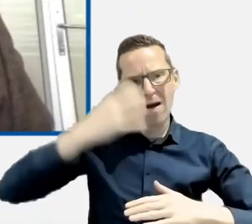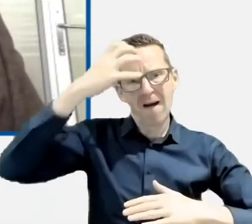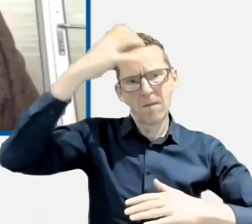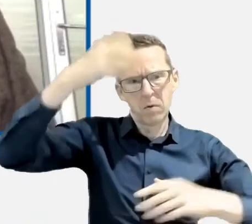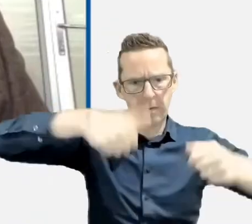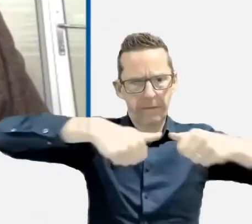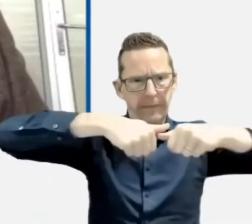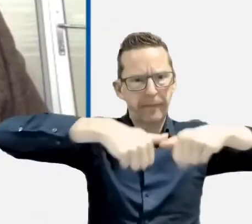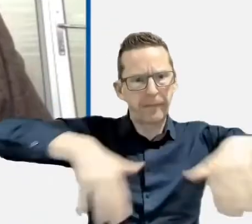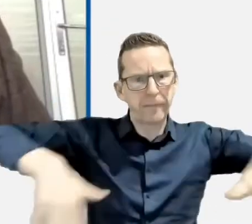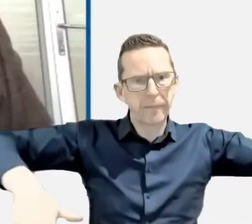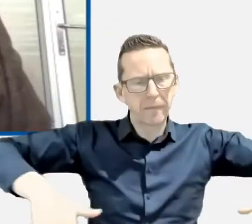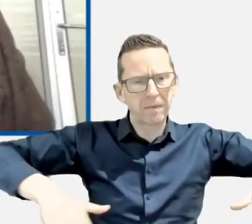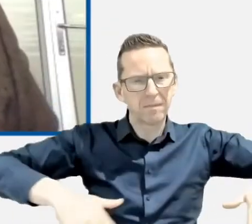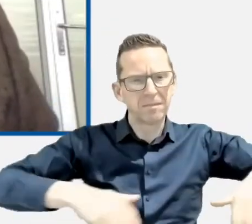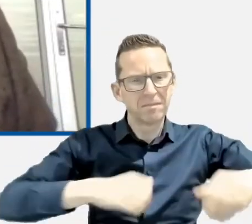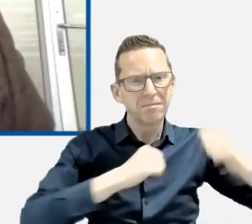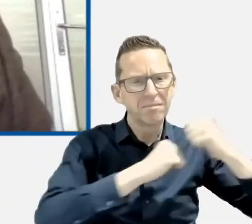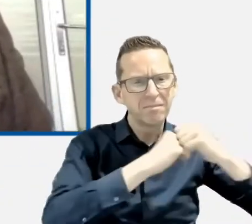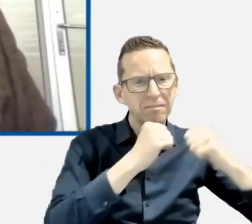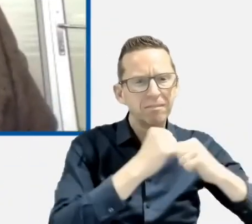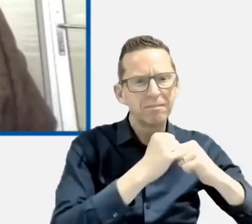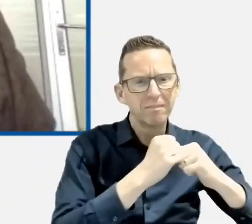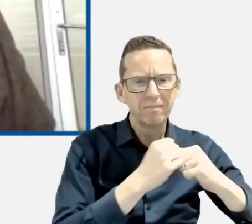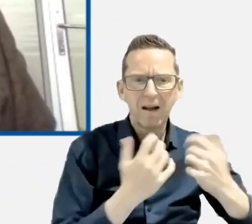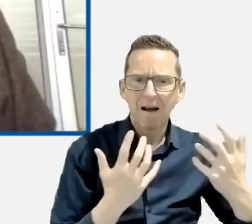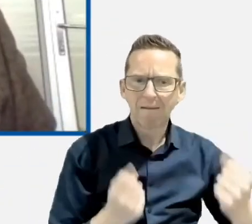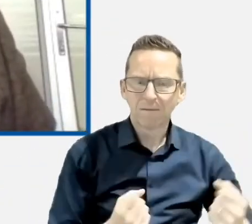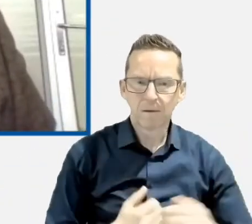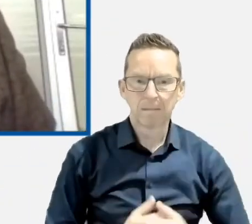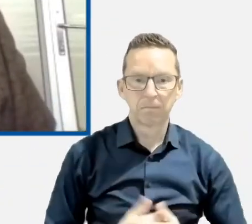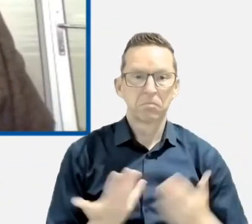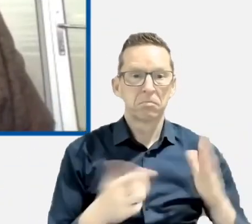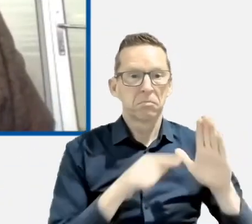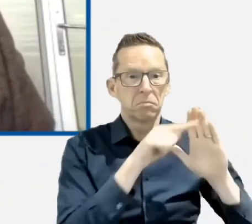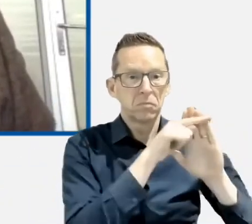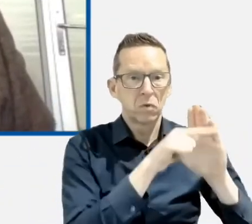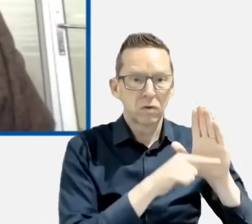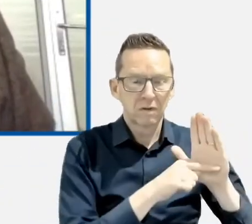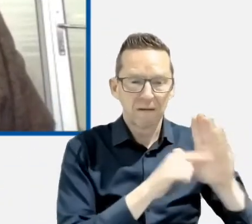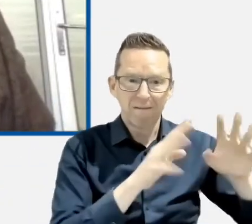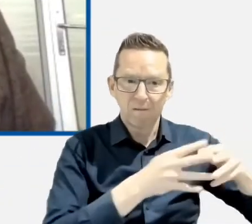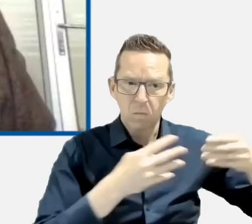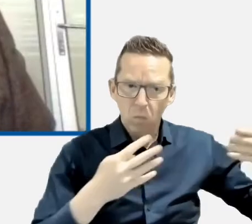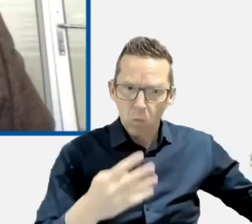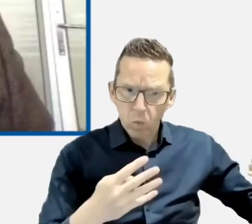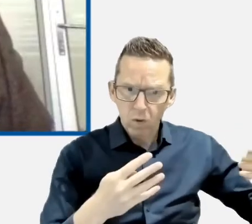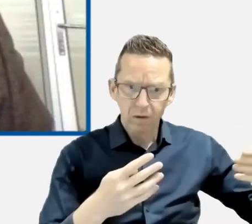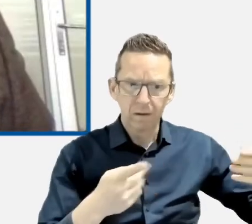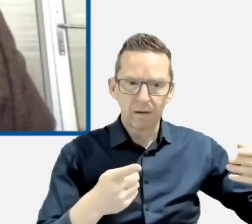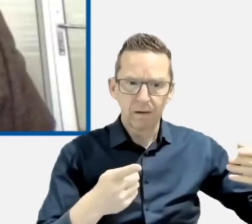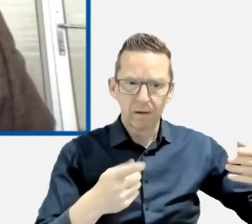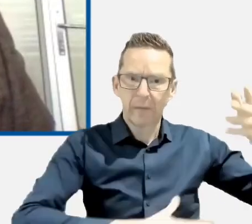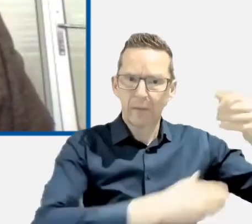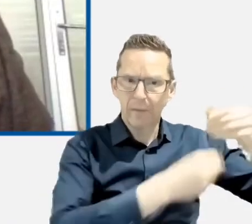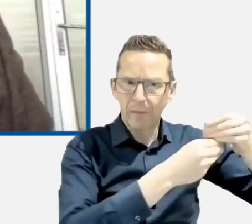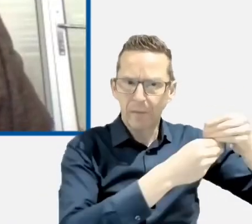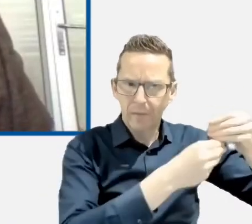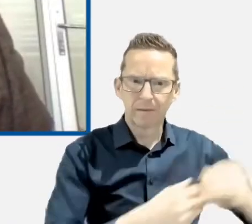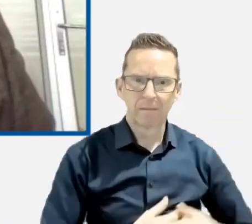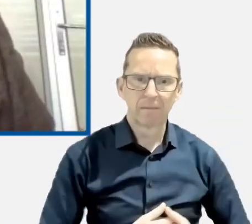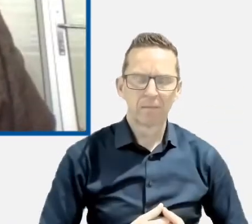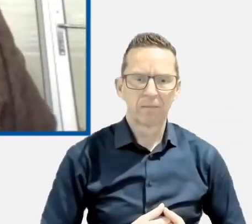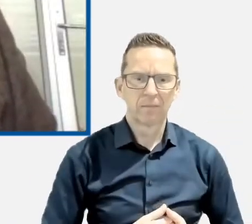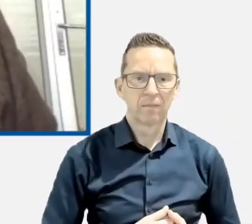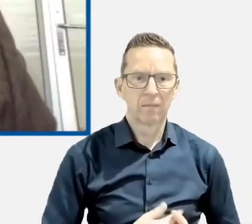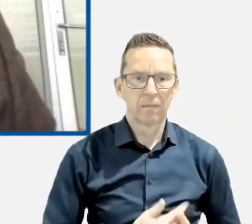reference to the global policy frameworks, particularly the intent of all 4 of them, as well as the